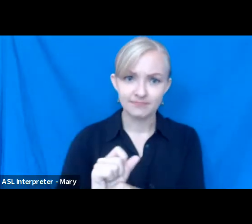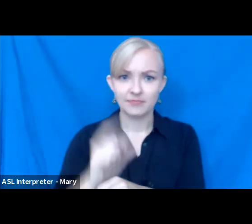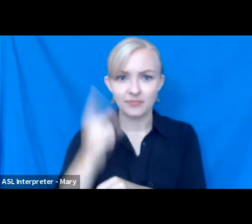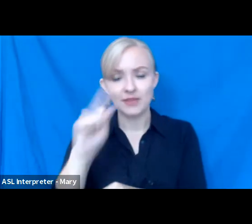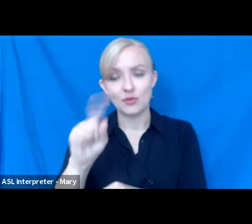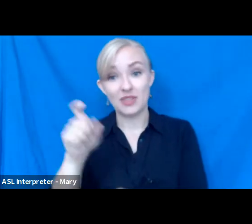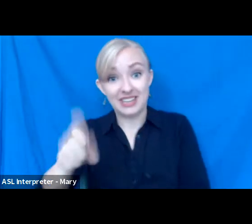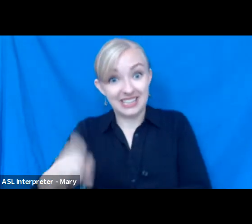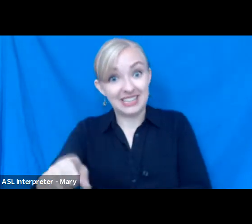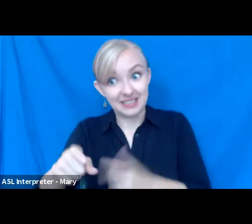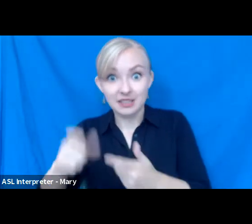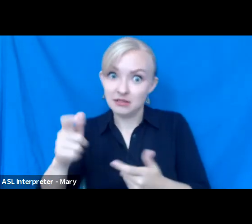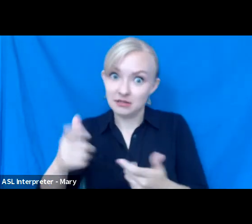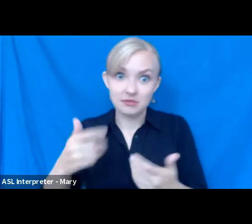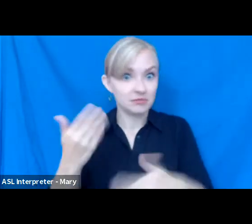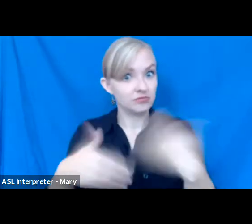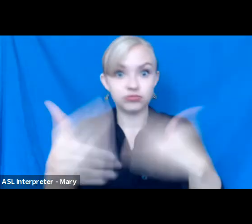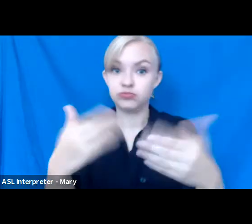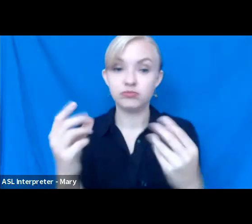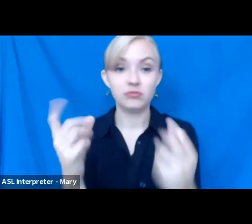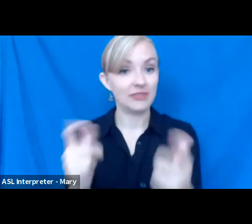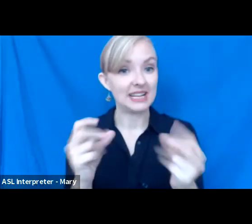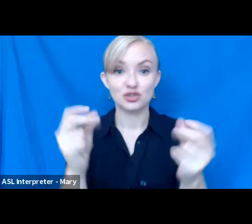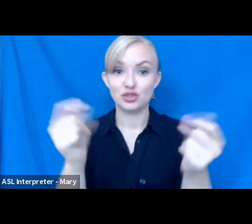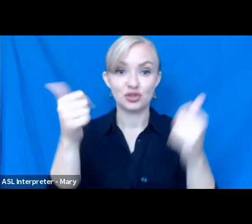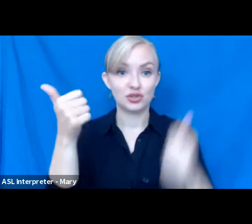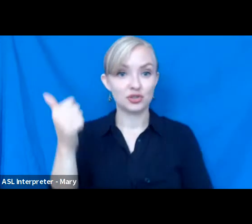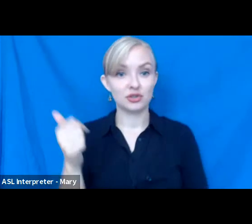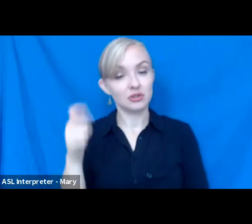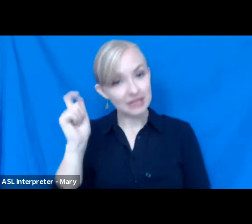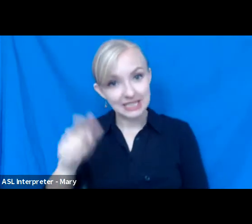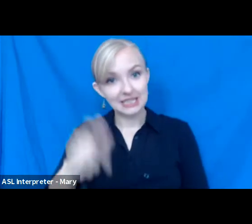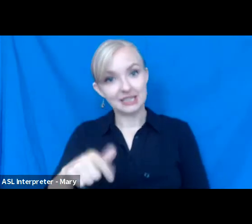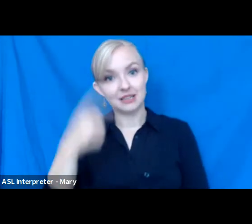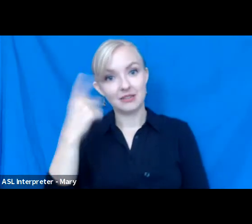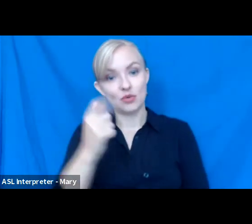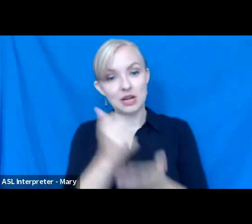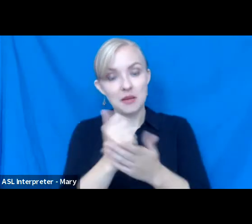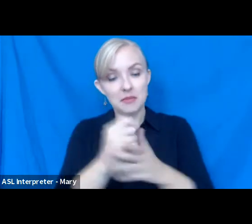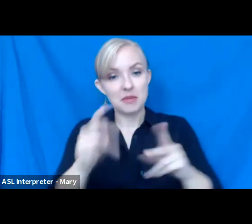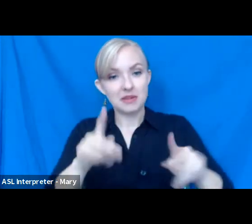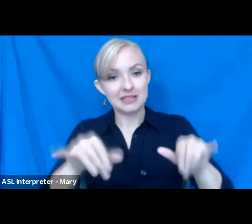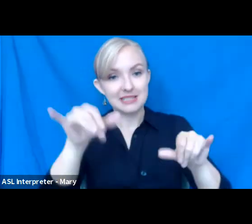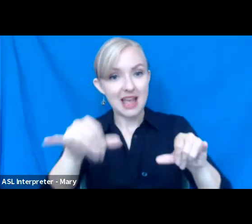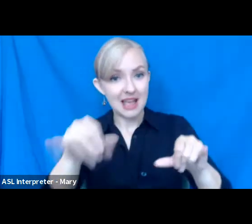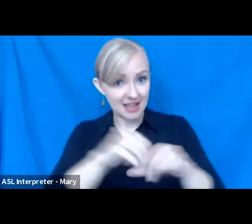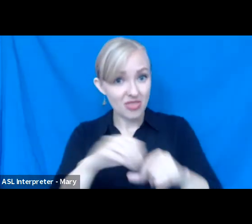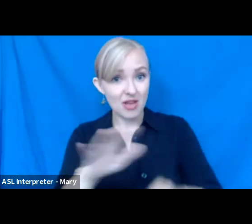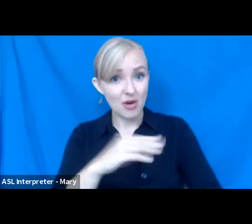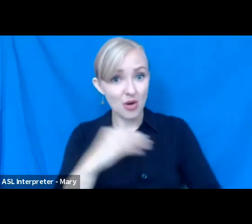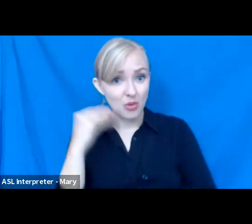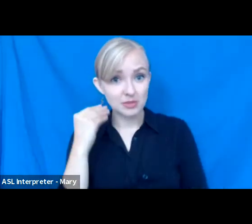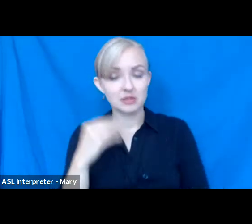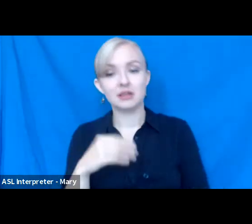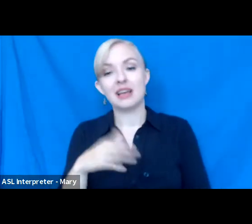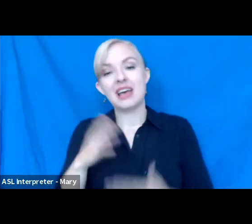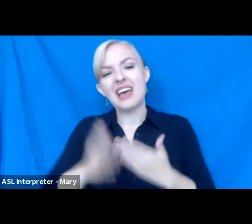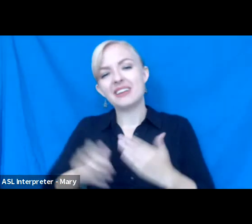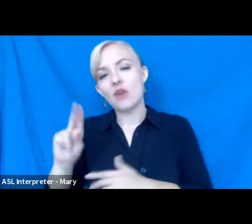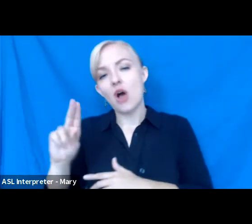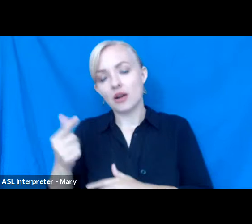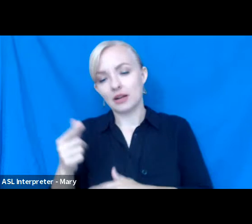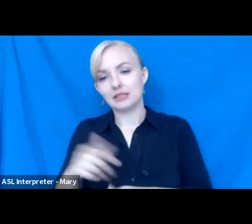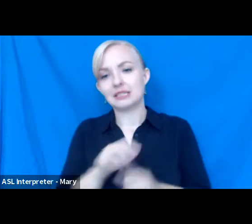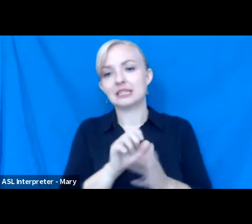move faster, because we need to move faster in order to keep renters housed. As of the end of August, state and local